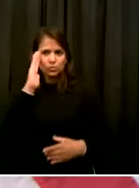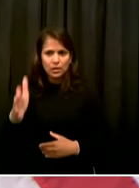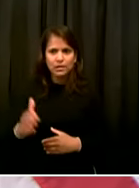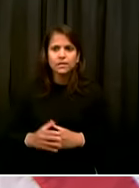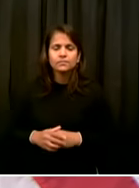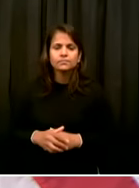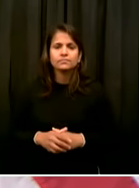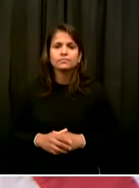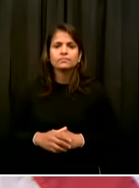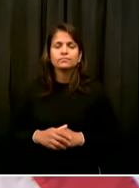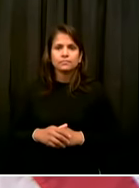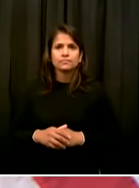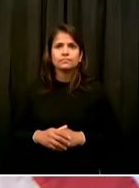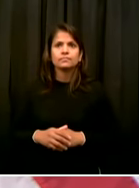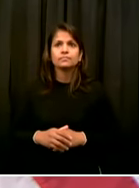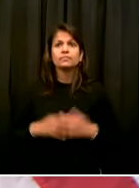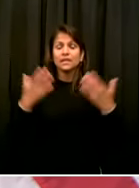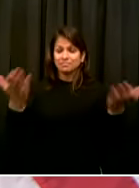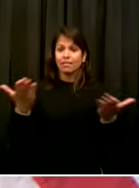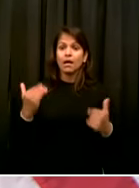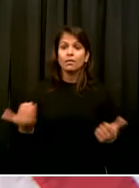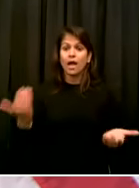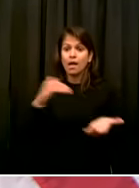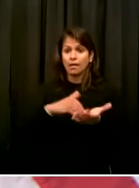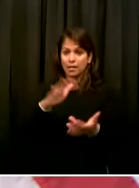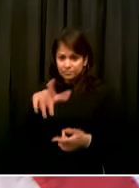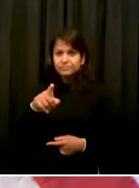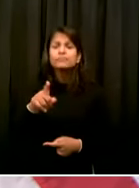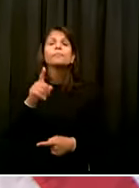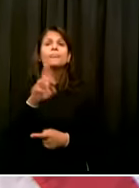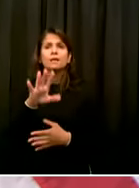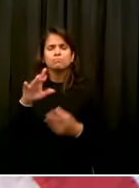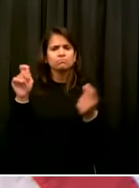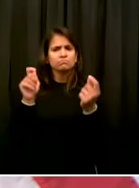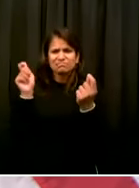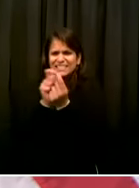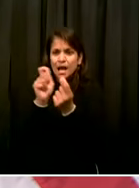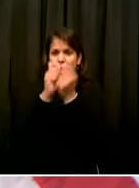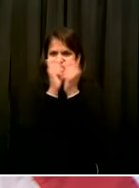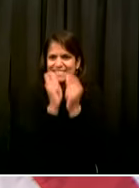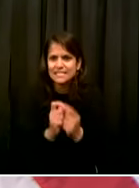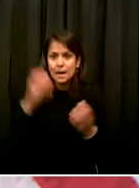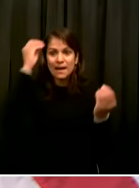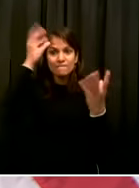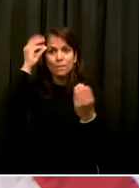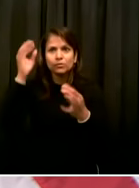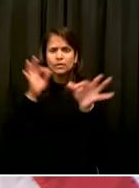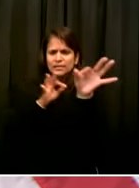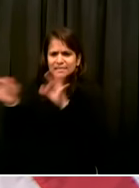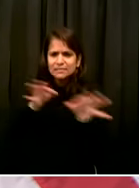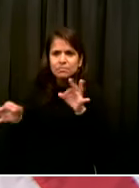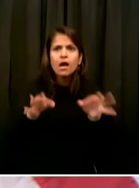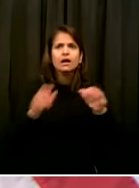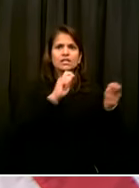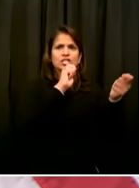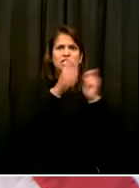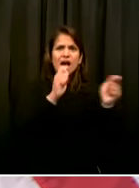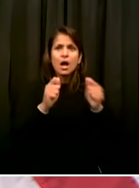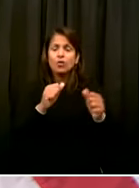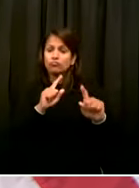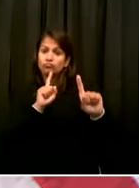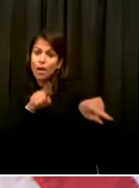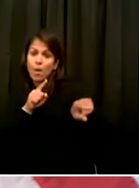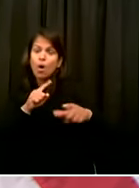response, and it can save lives. So thanks to my staff, and thank you to all of you for getting this information to New Yorkers.